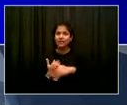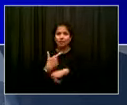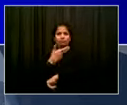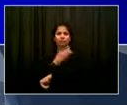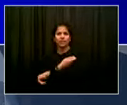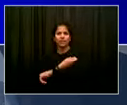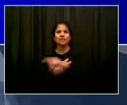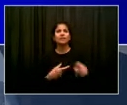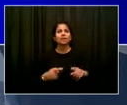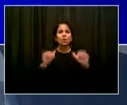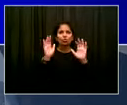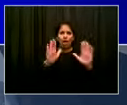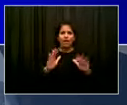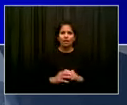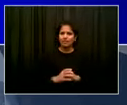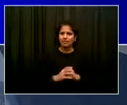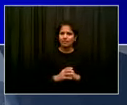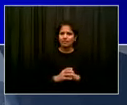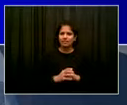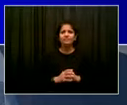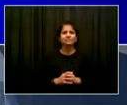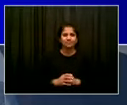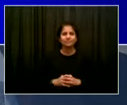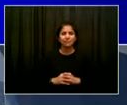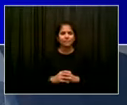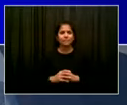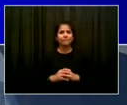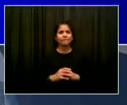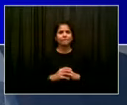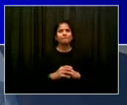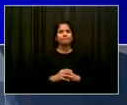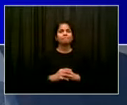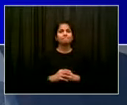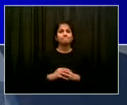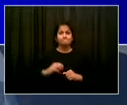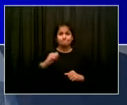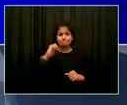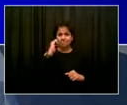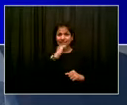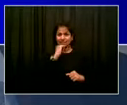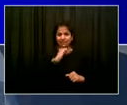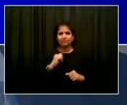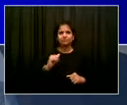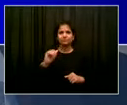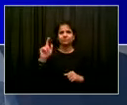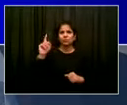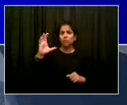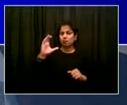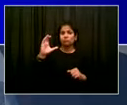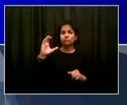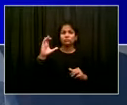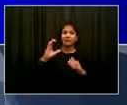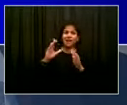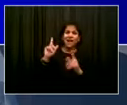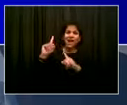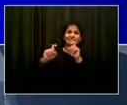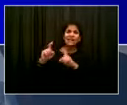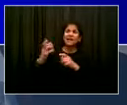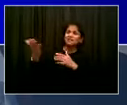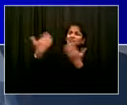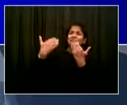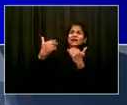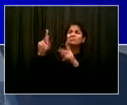home as well. We get hundreds of people every day coming forward who want at-home vaccination. We could handle a lot more. So today I'm